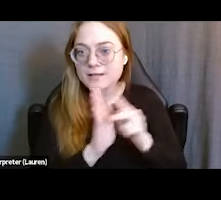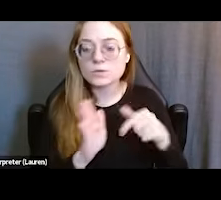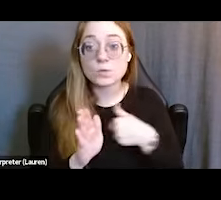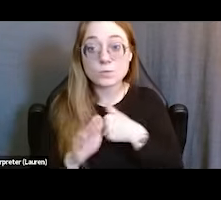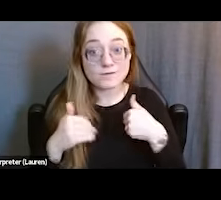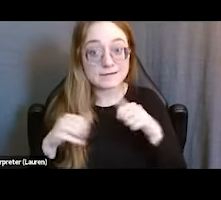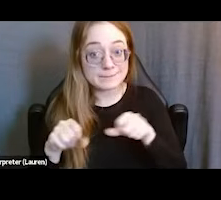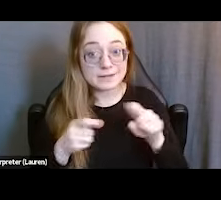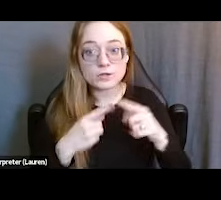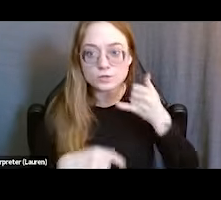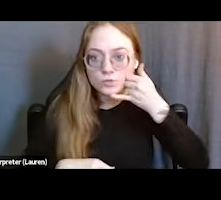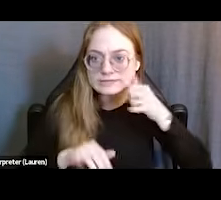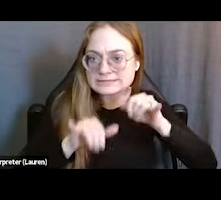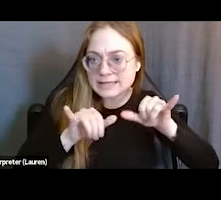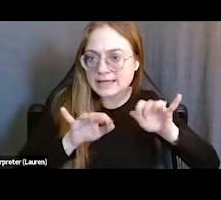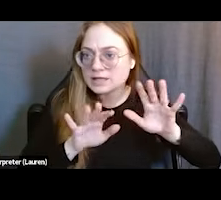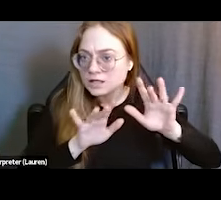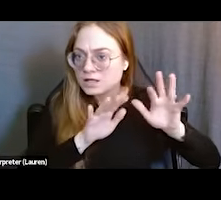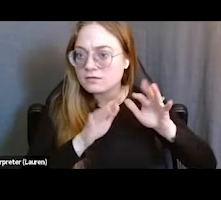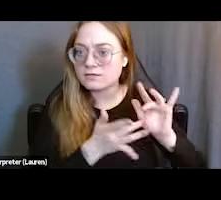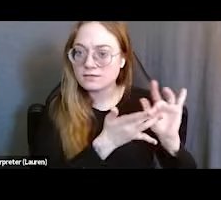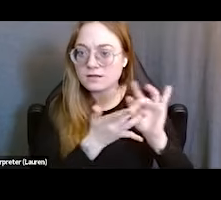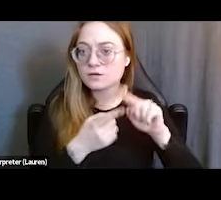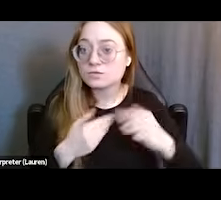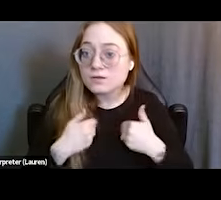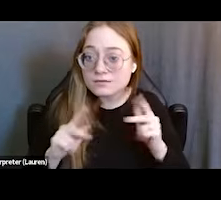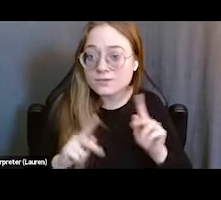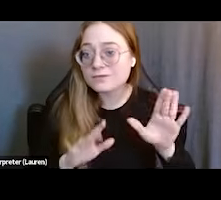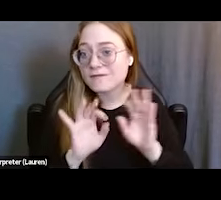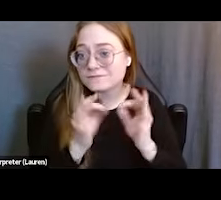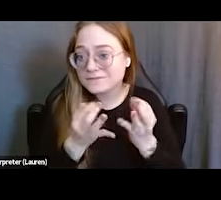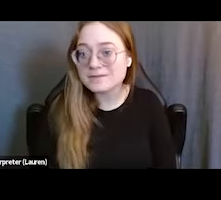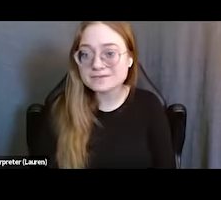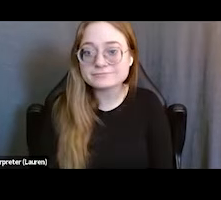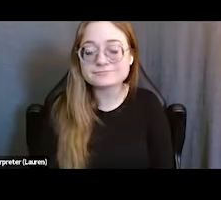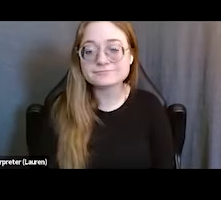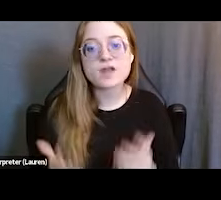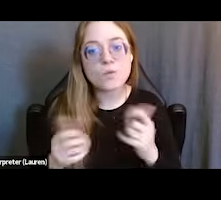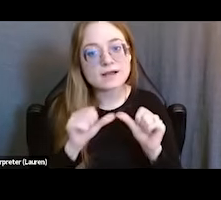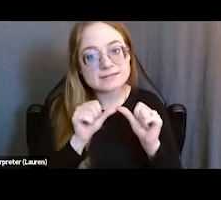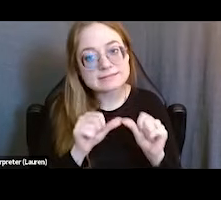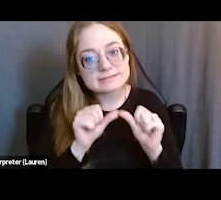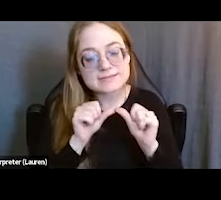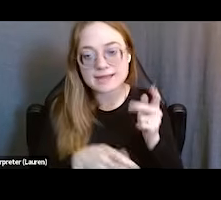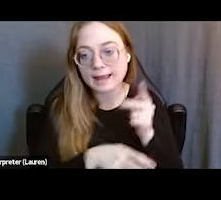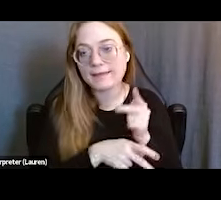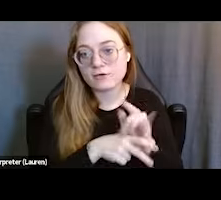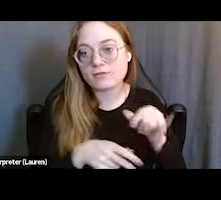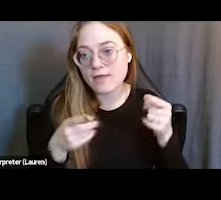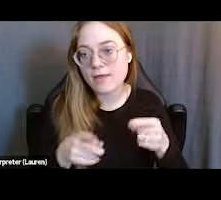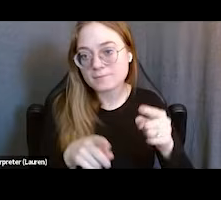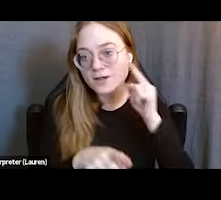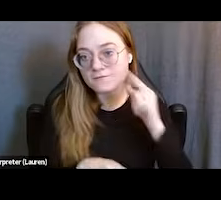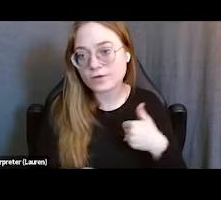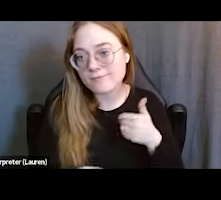and continue to connect to young people and their families so that there's really consistent care that occurs for young